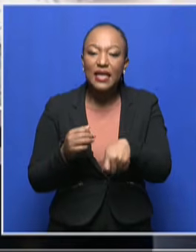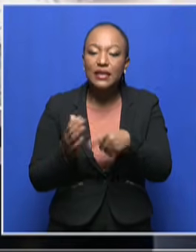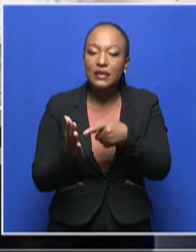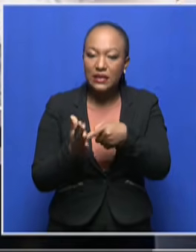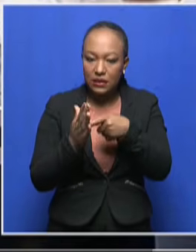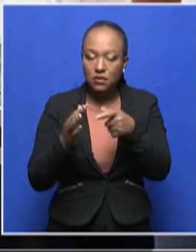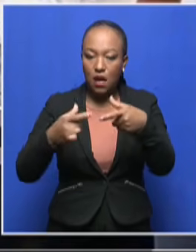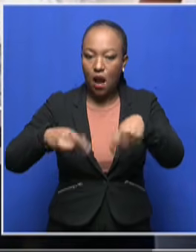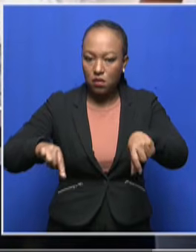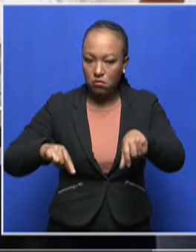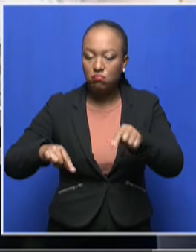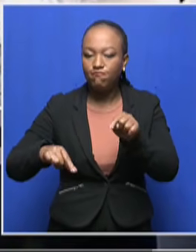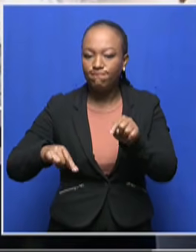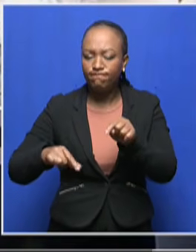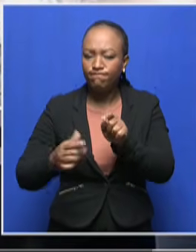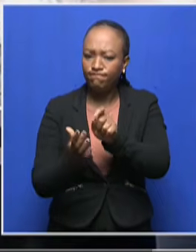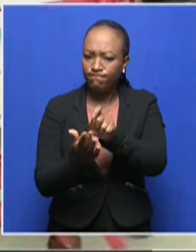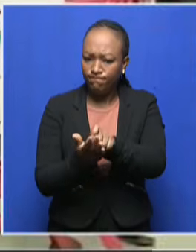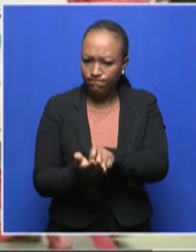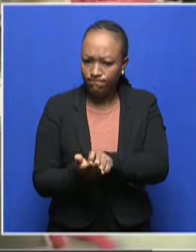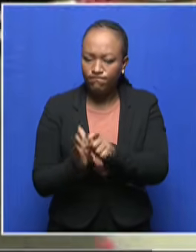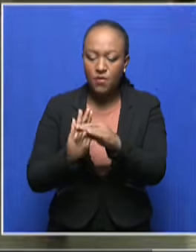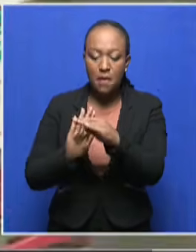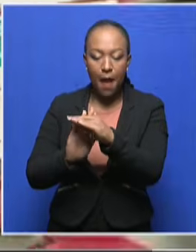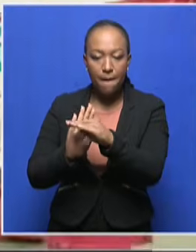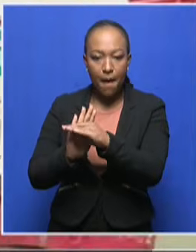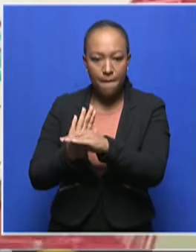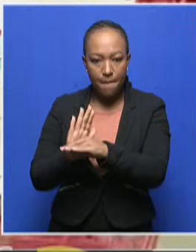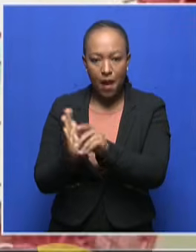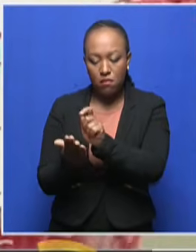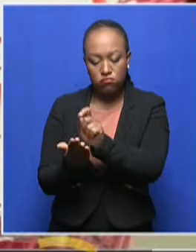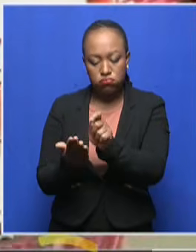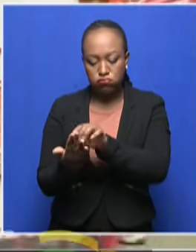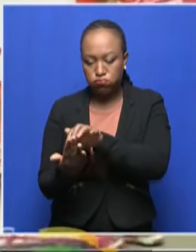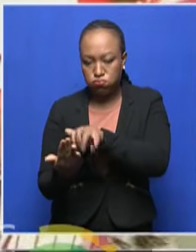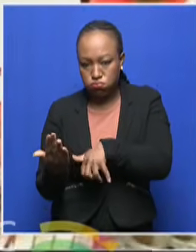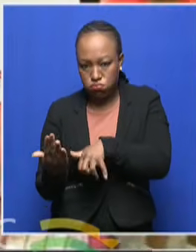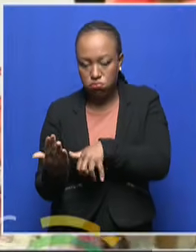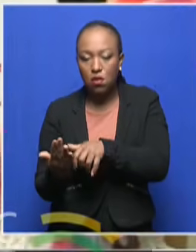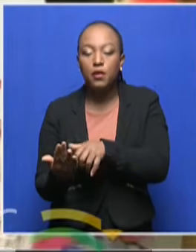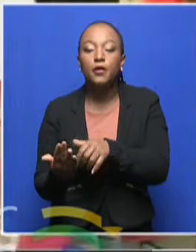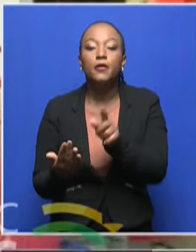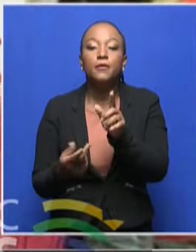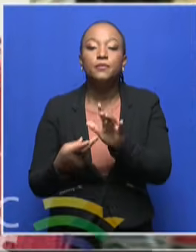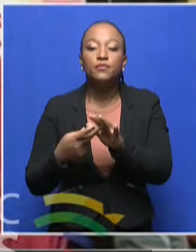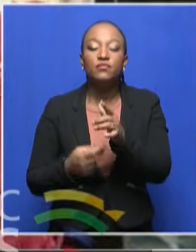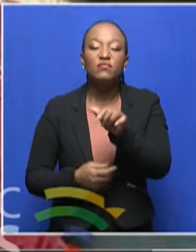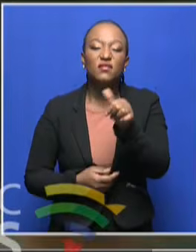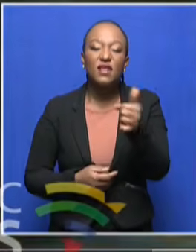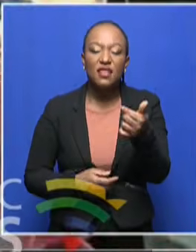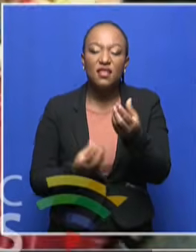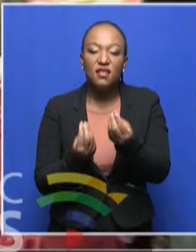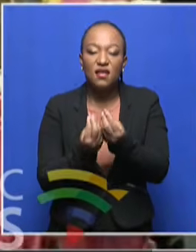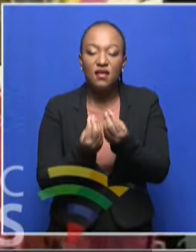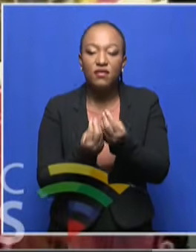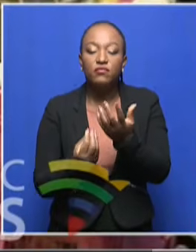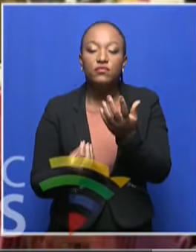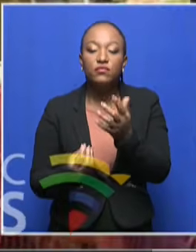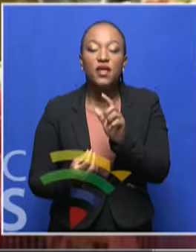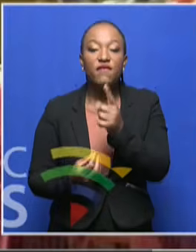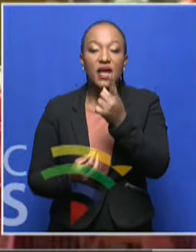get a holistic view of what your debt position is. Then there's a couple of things that you can do, and then we sort of think of it in 3